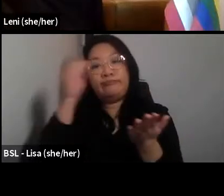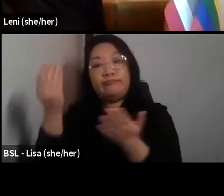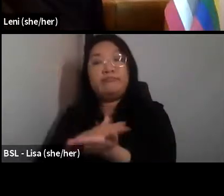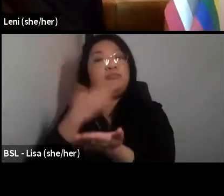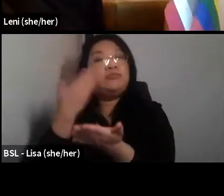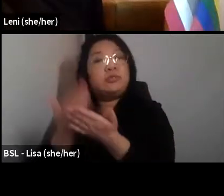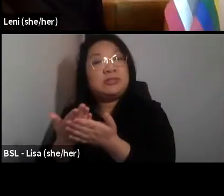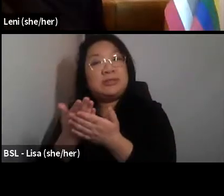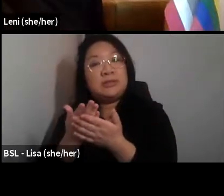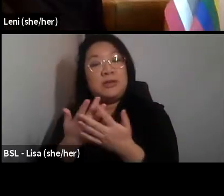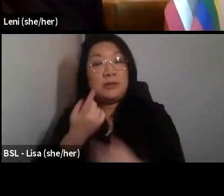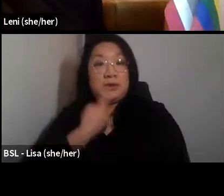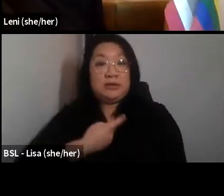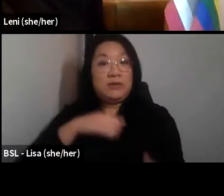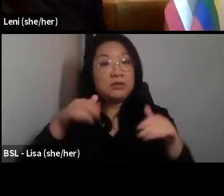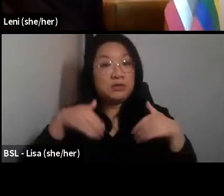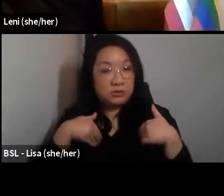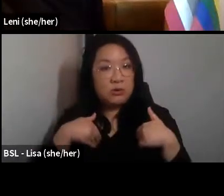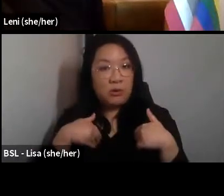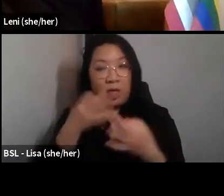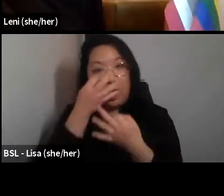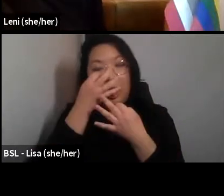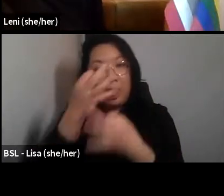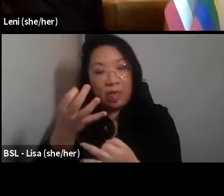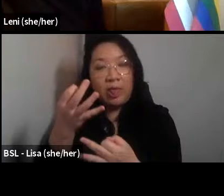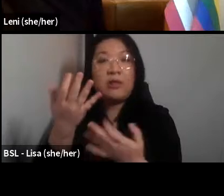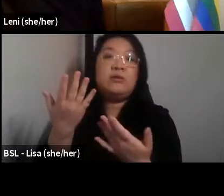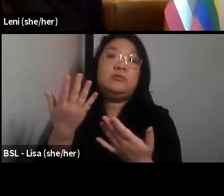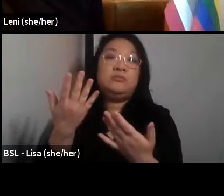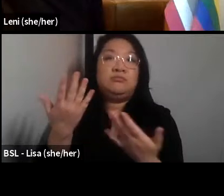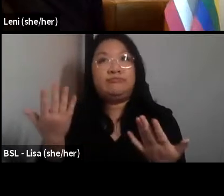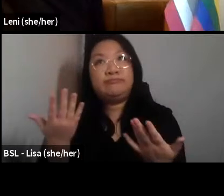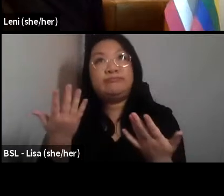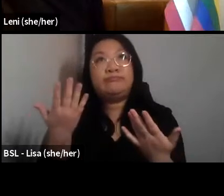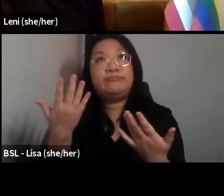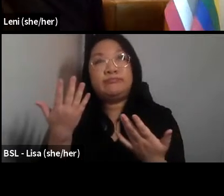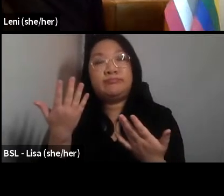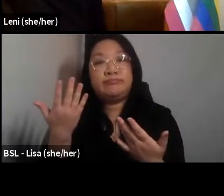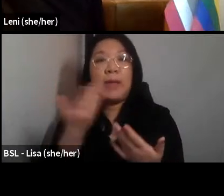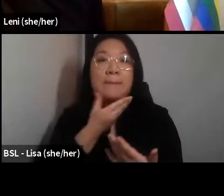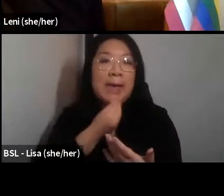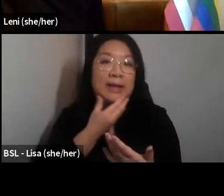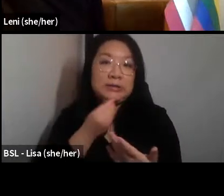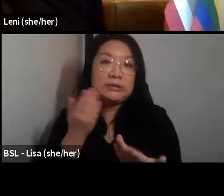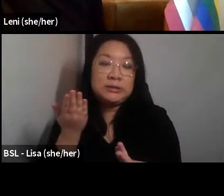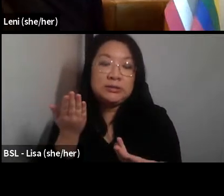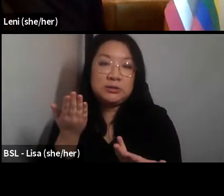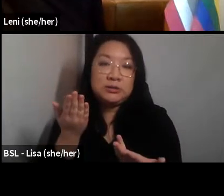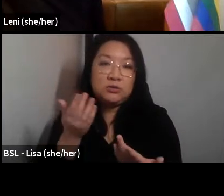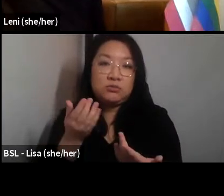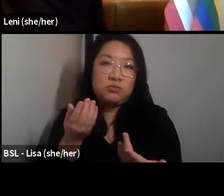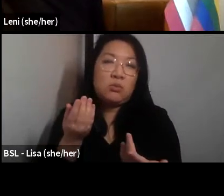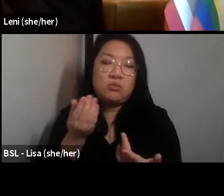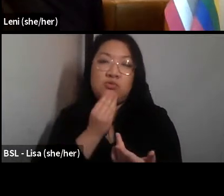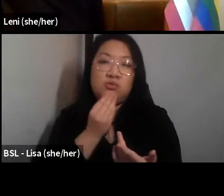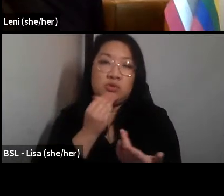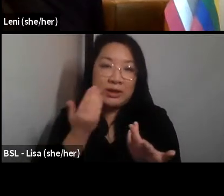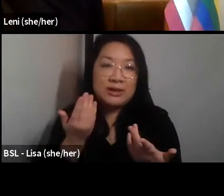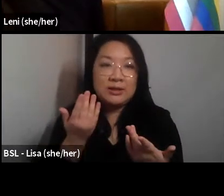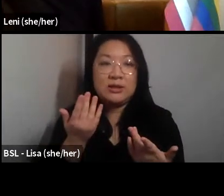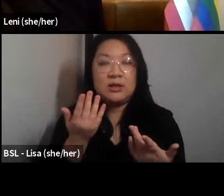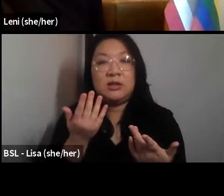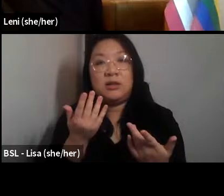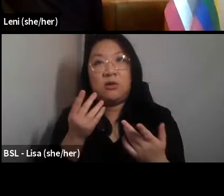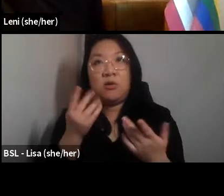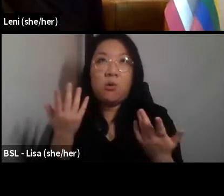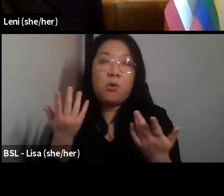I'm heteroromantic, so I am attracted to males, but usually more